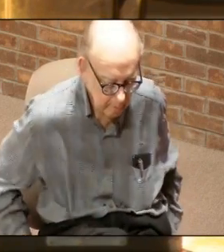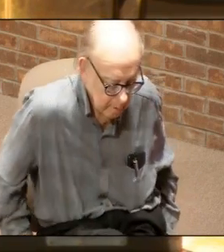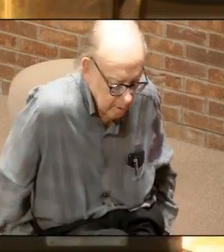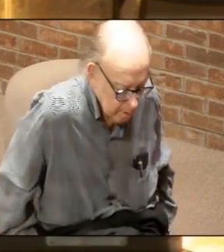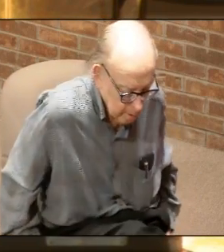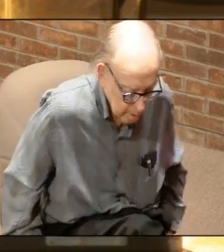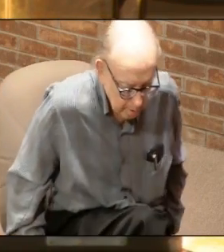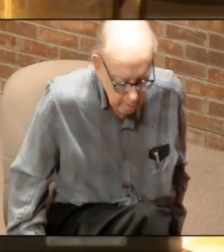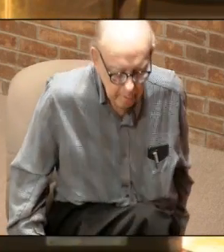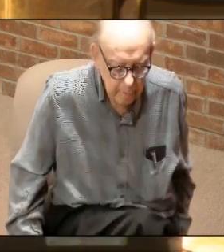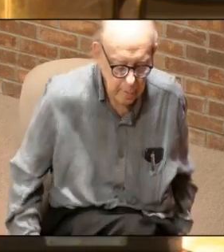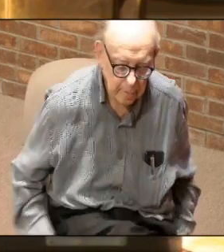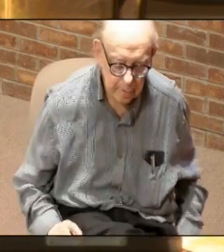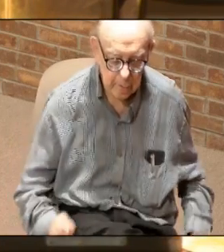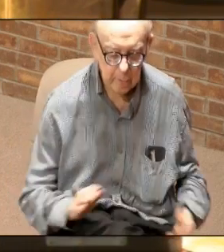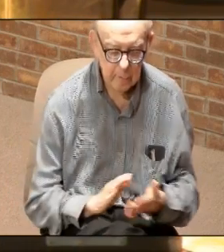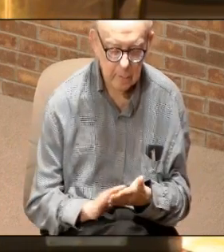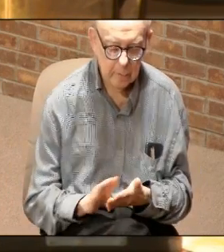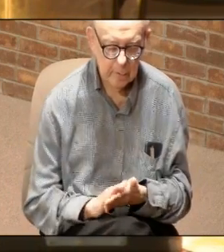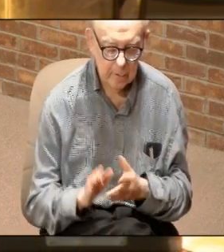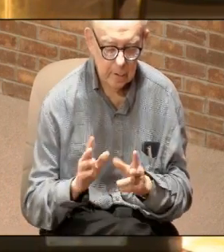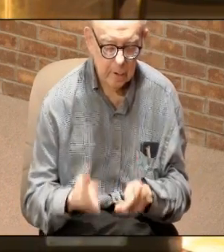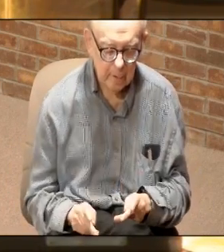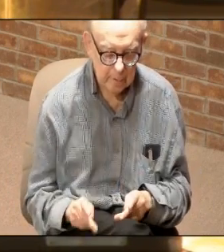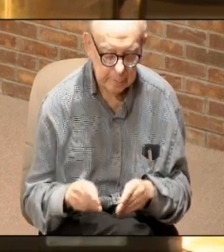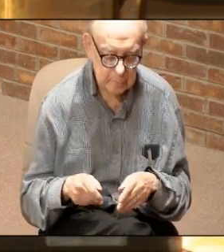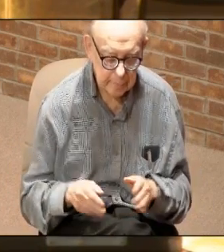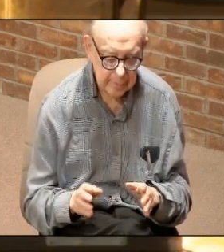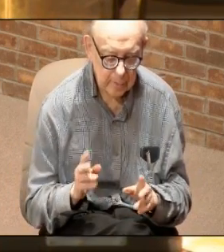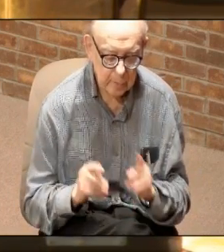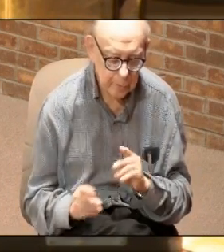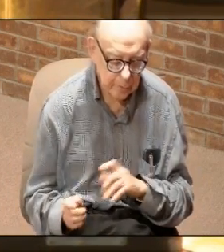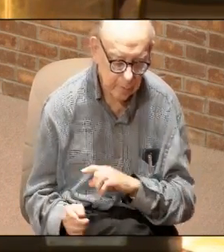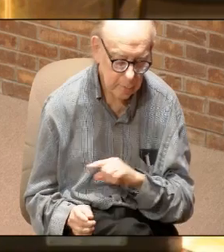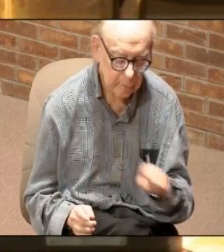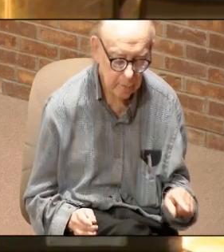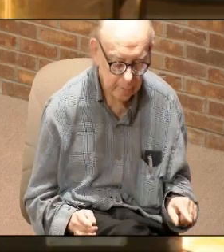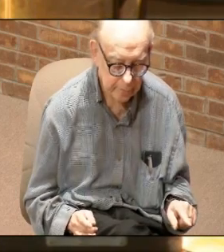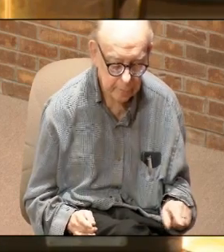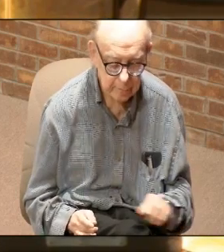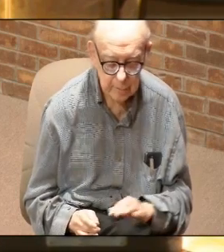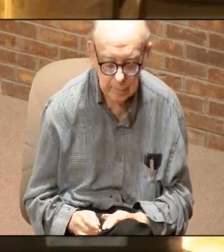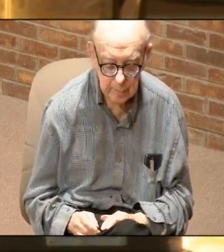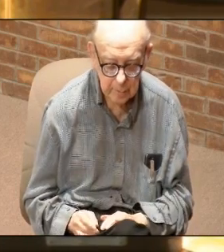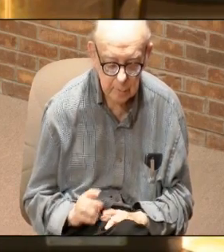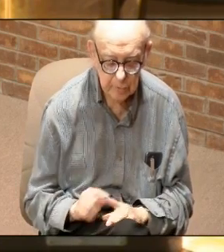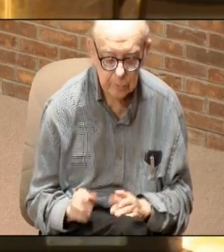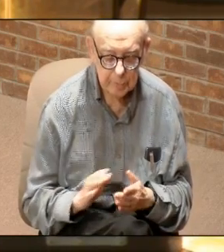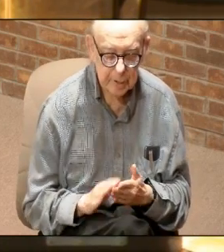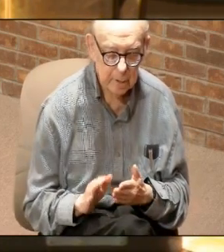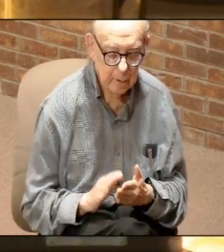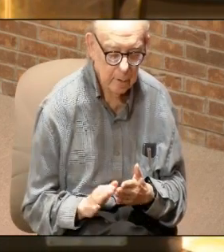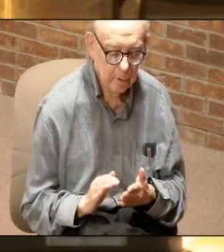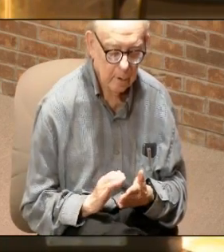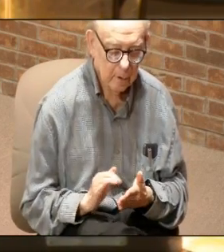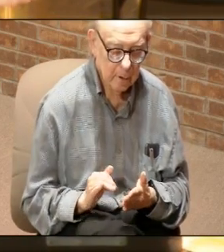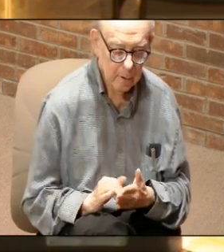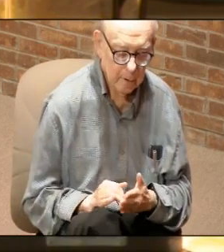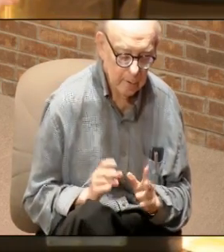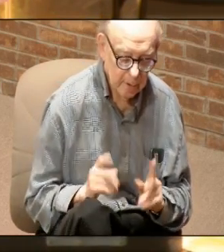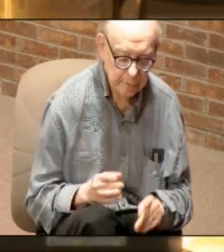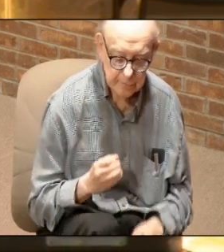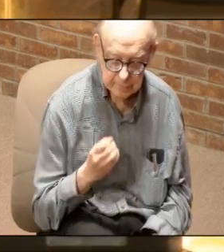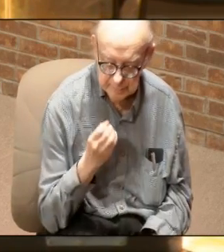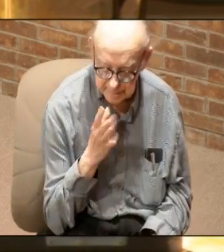you're being the nice person waiting for somebody that's crossing and you weren't going to run them over. And that person didn't really